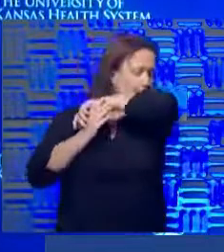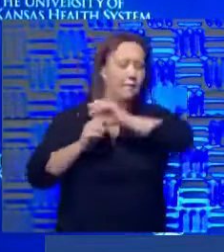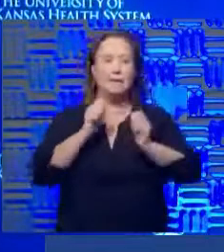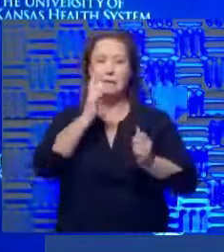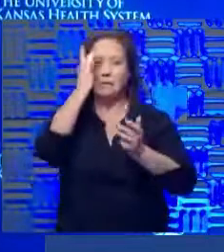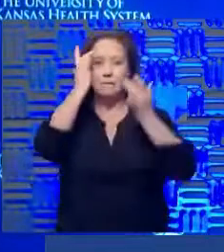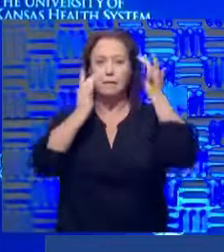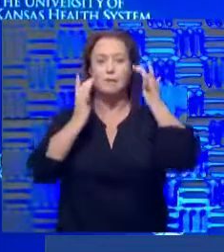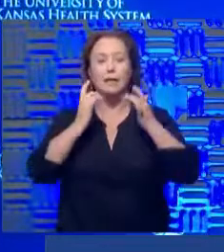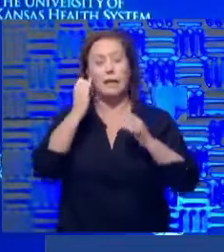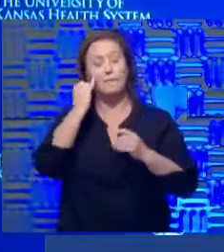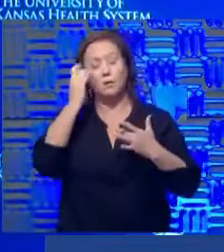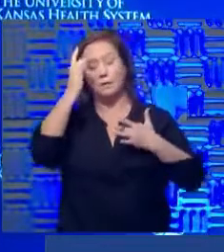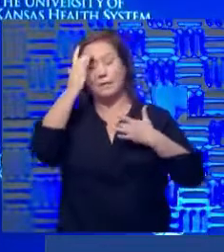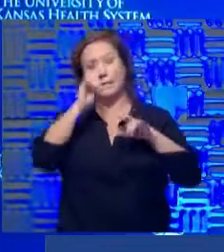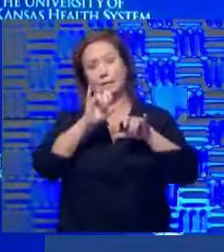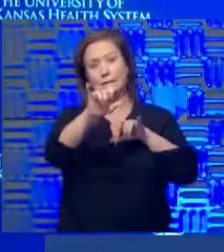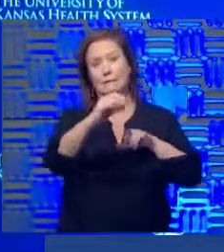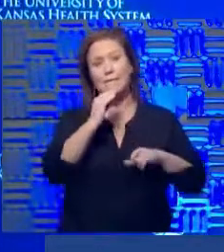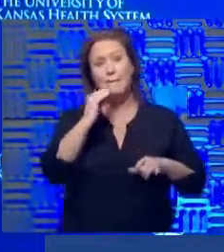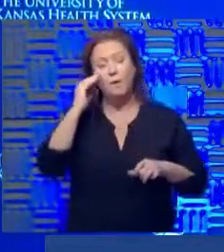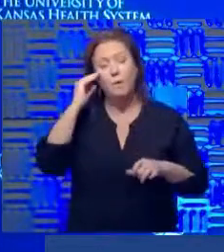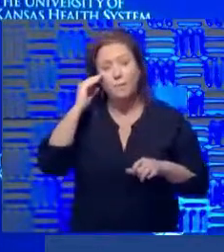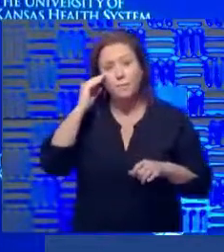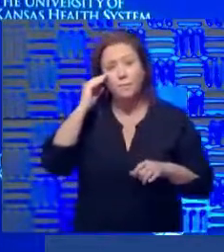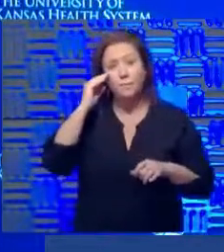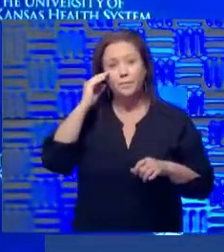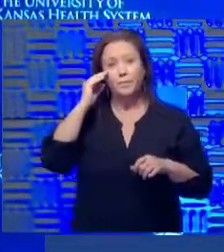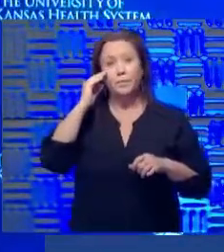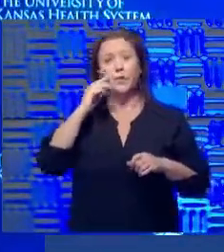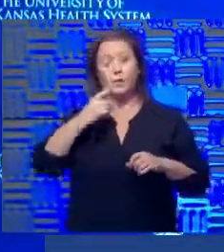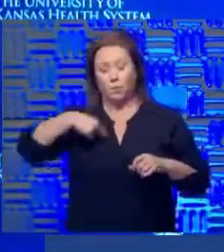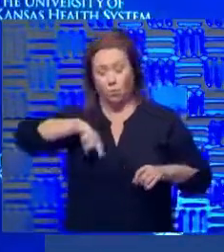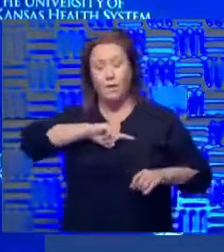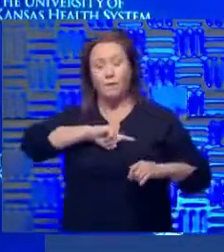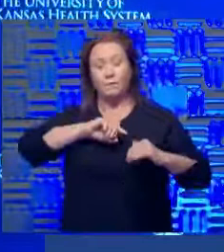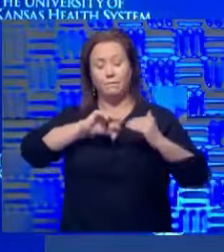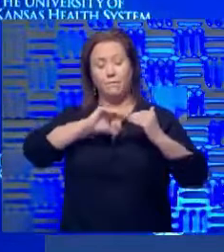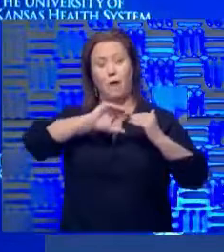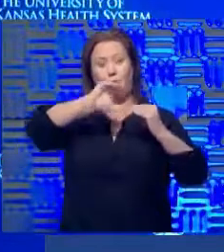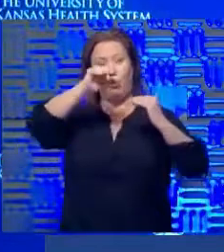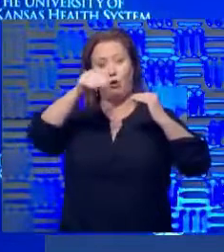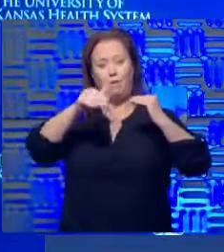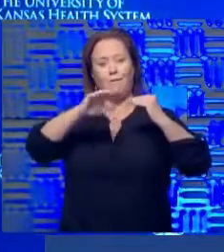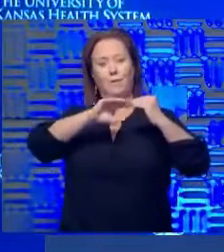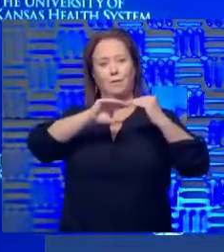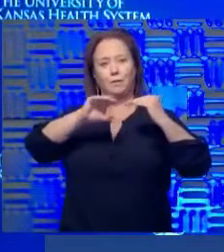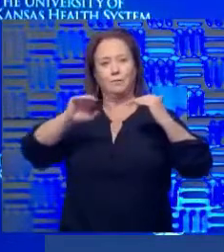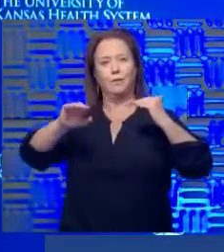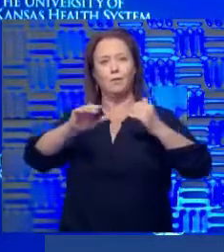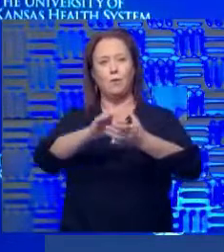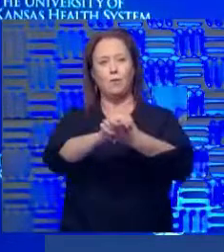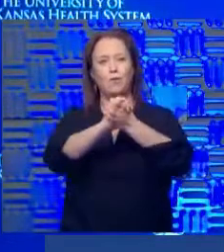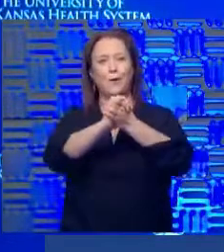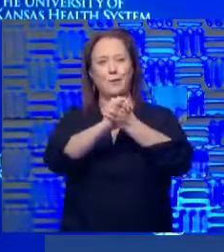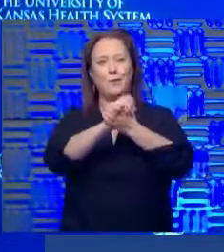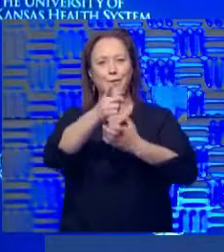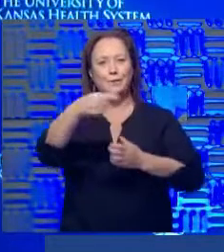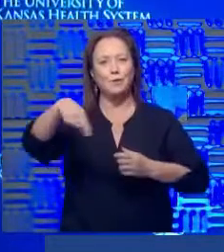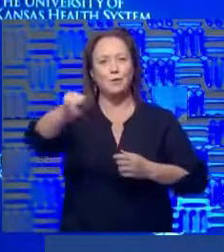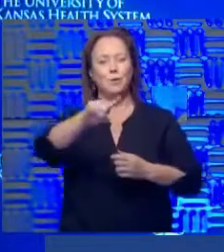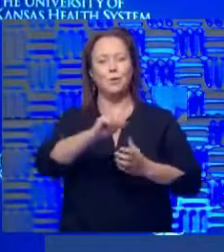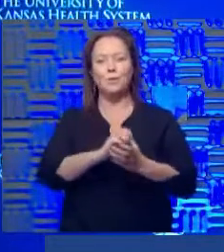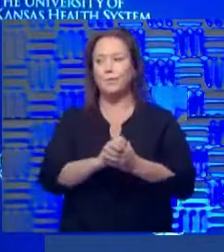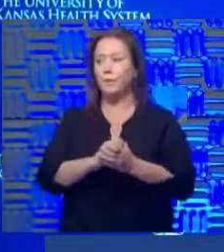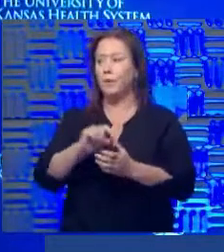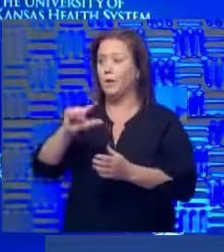if you're sick, stay home. We have bent the curve, and all of you are to be congratulated. I want to turn